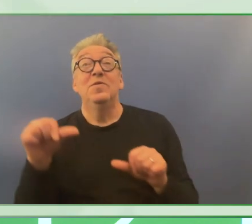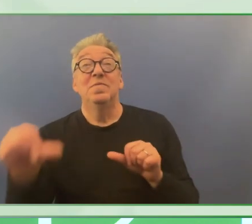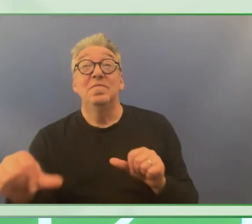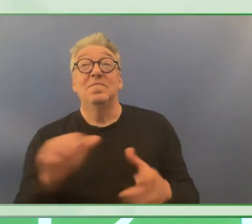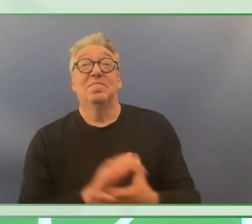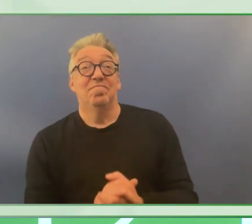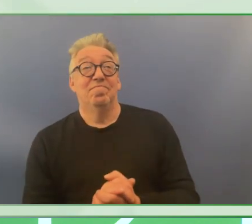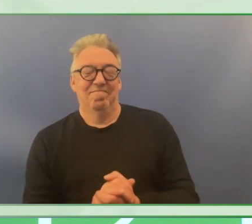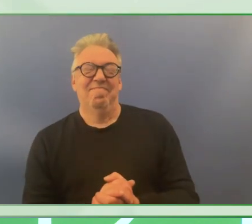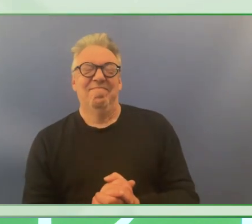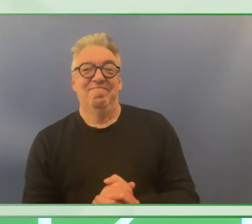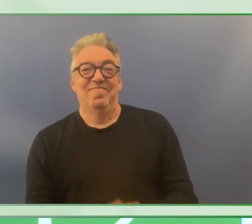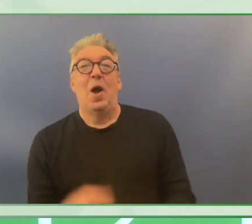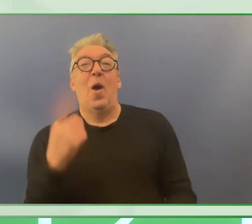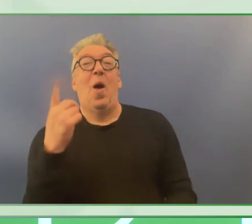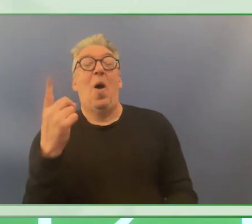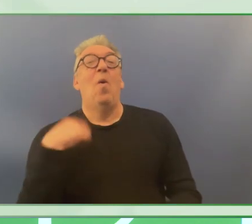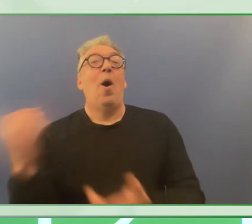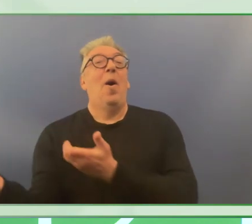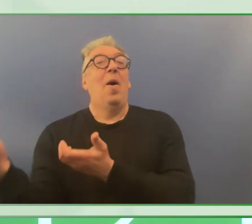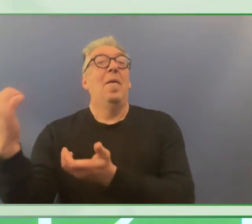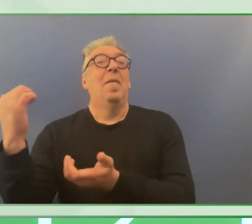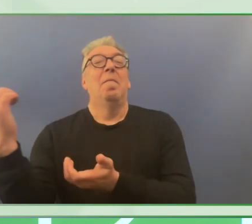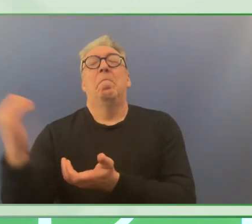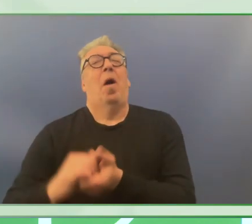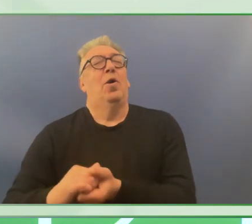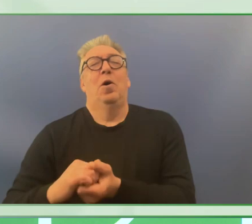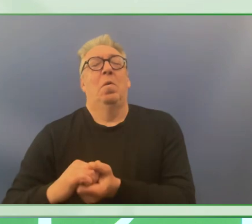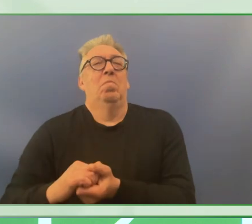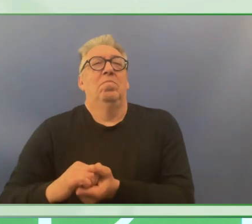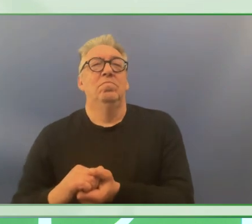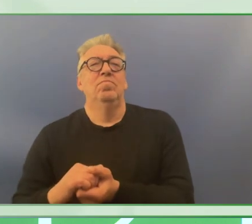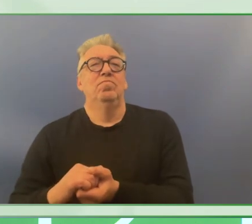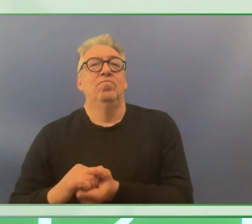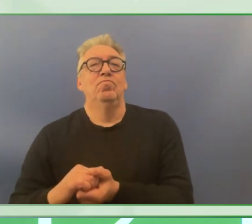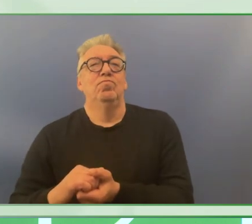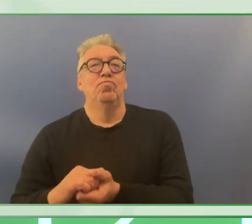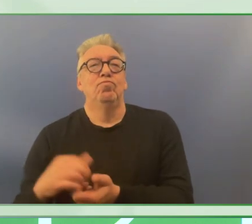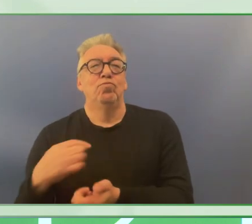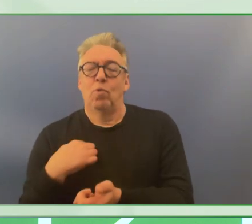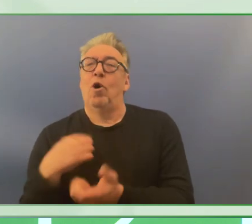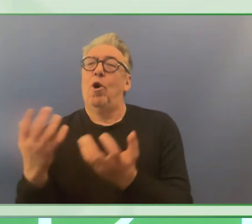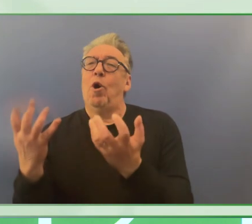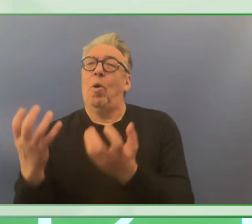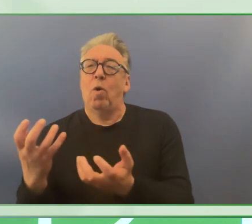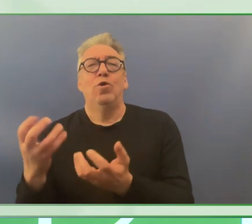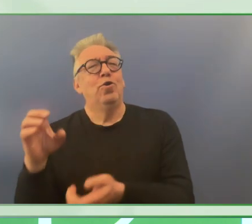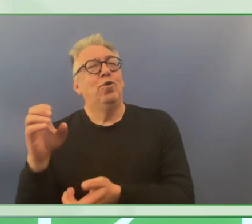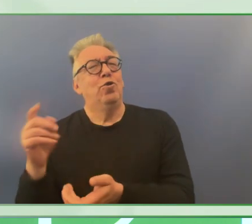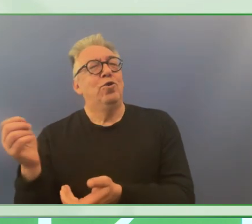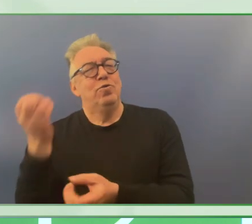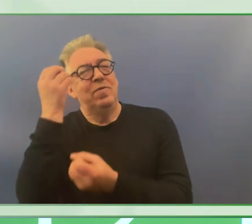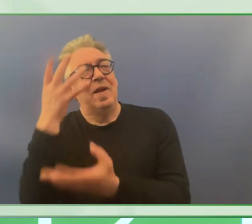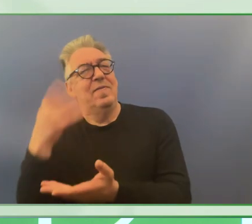our partners, whom we were intending to collect some data, asked